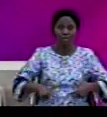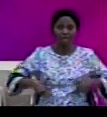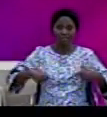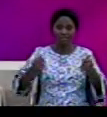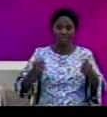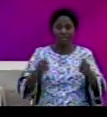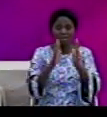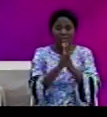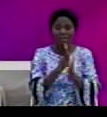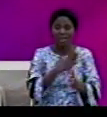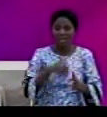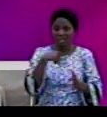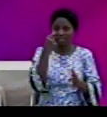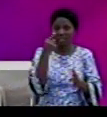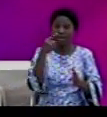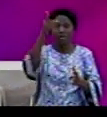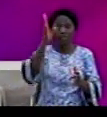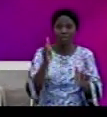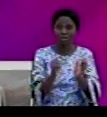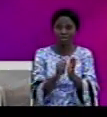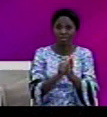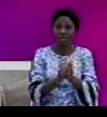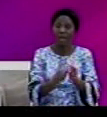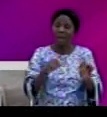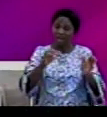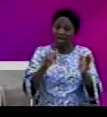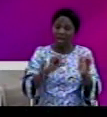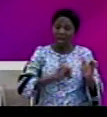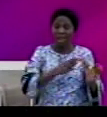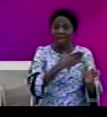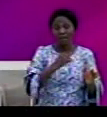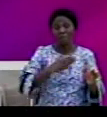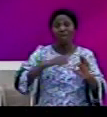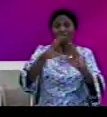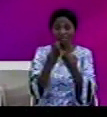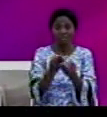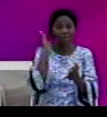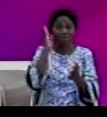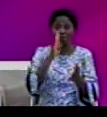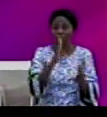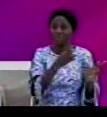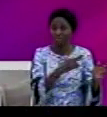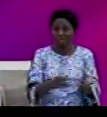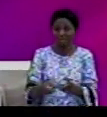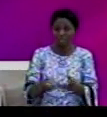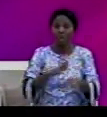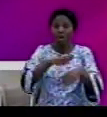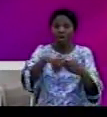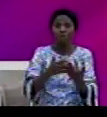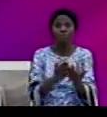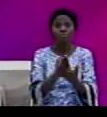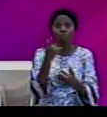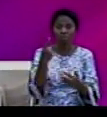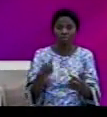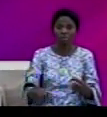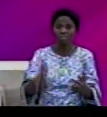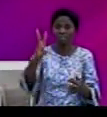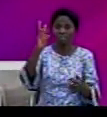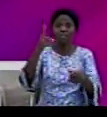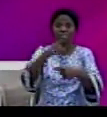Pray and tell God that I and my family will be available all through the 6 days.